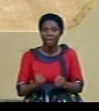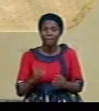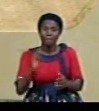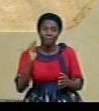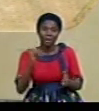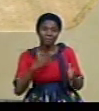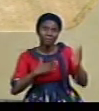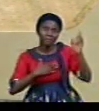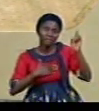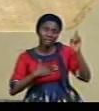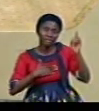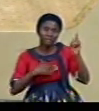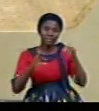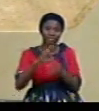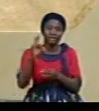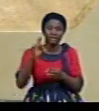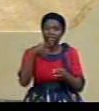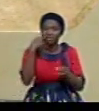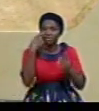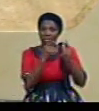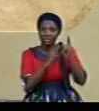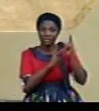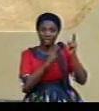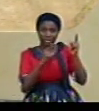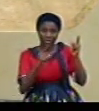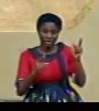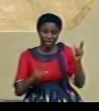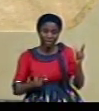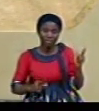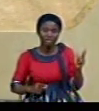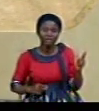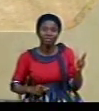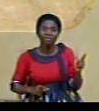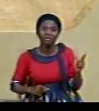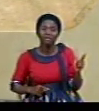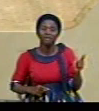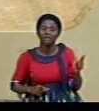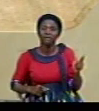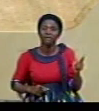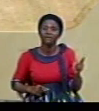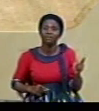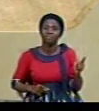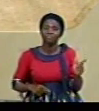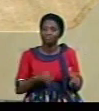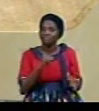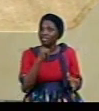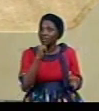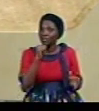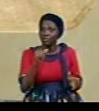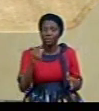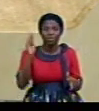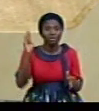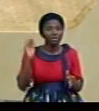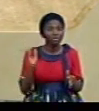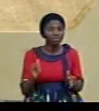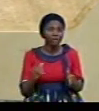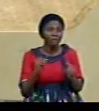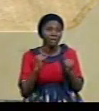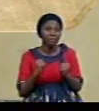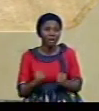by my spirits says the Lord is not by